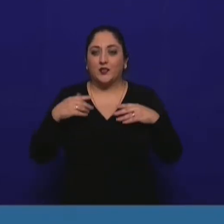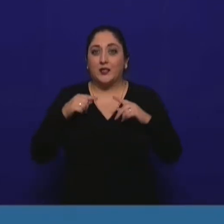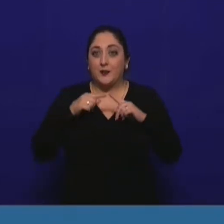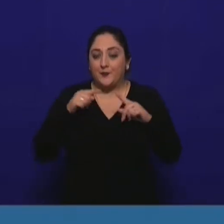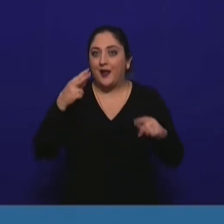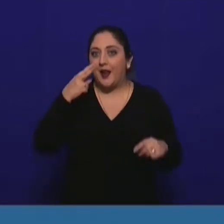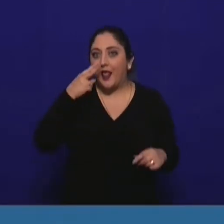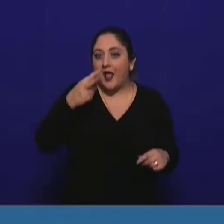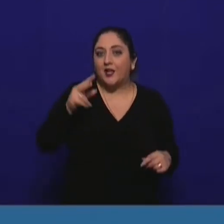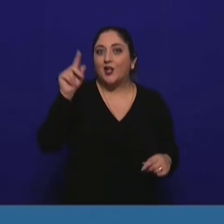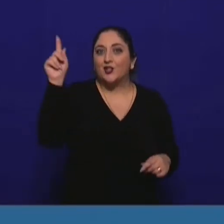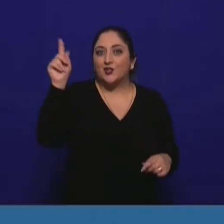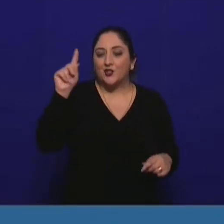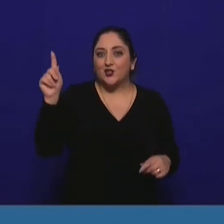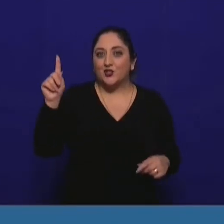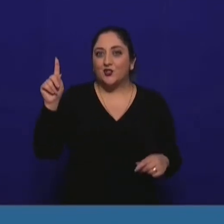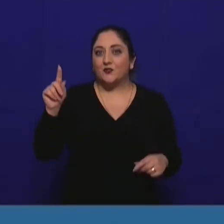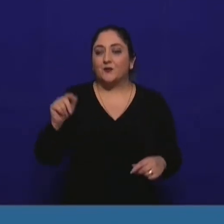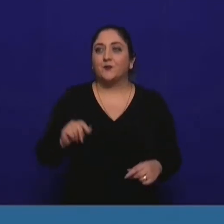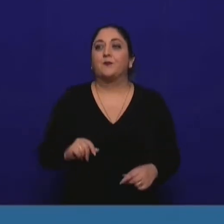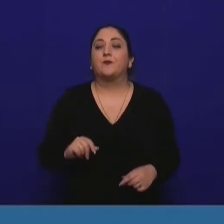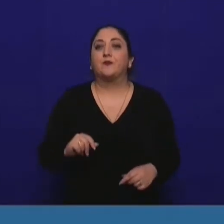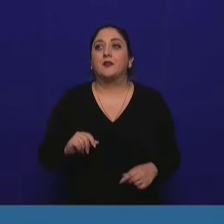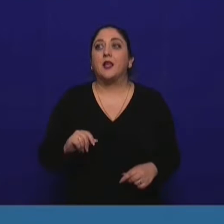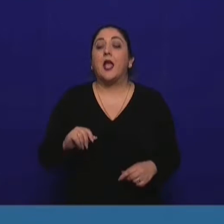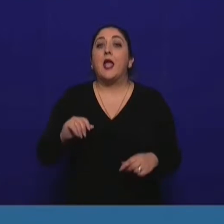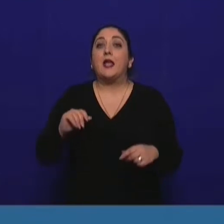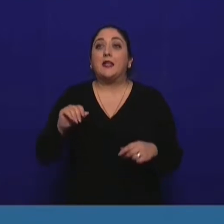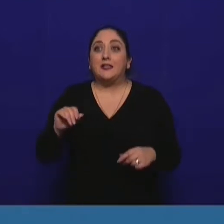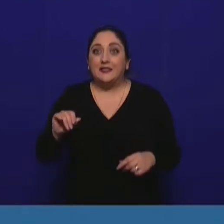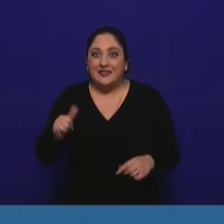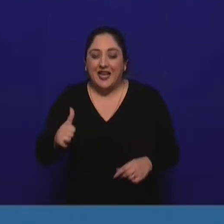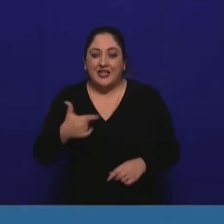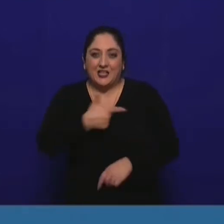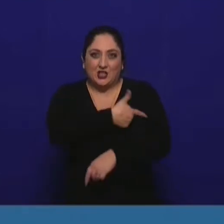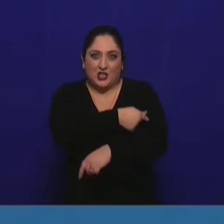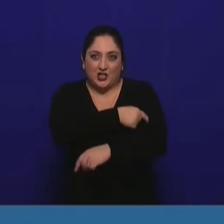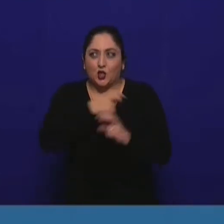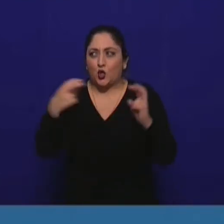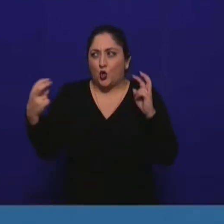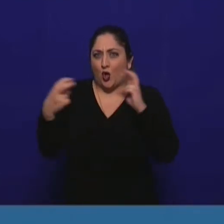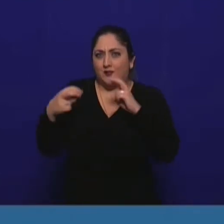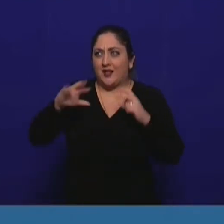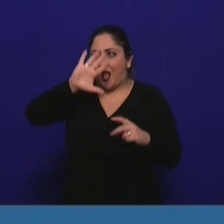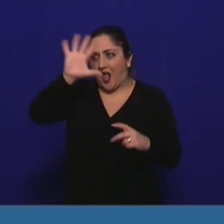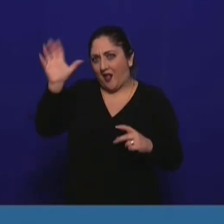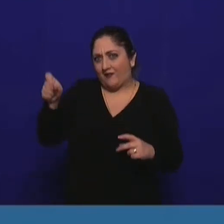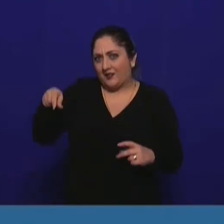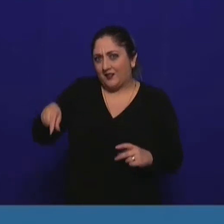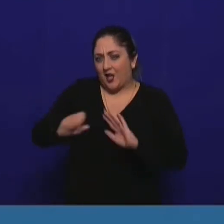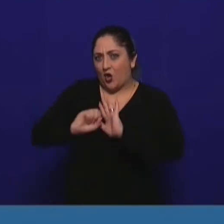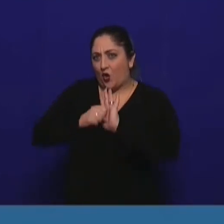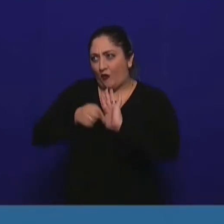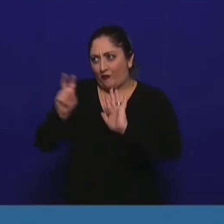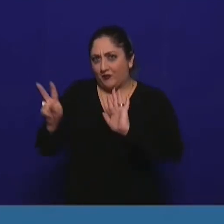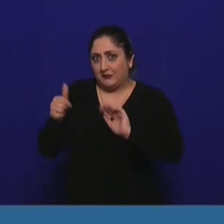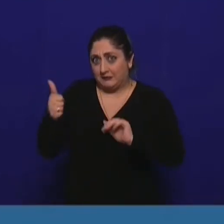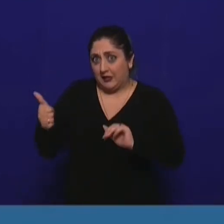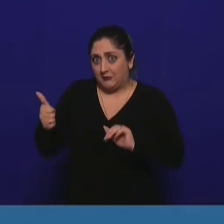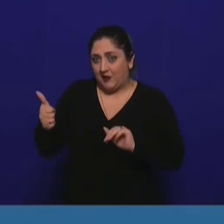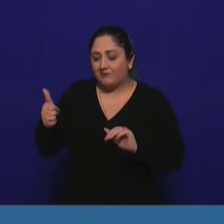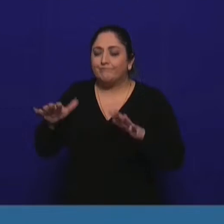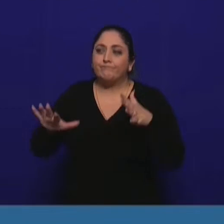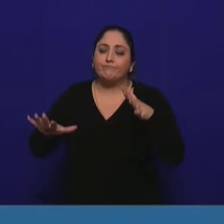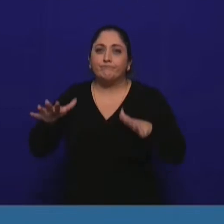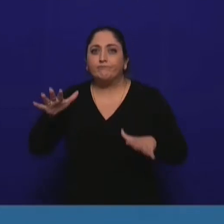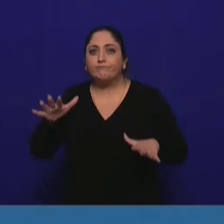li dawn il-vaccines, speċjalment għas South African variant, l-efficacy ta' din il-vaccine tkun inqas